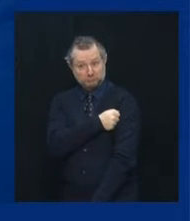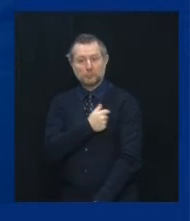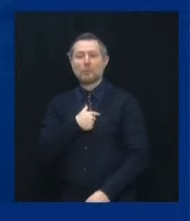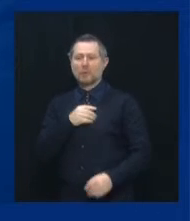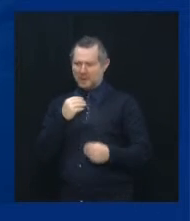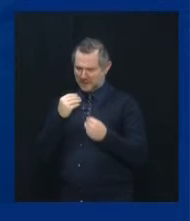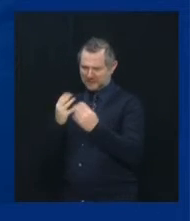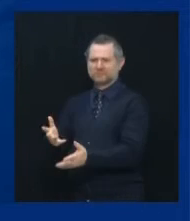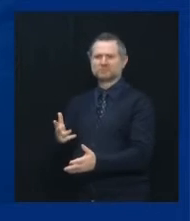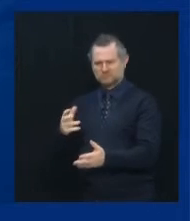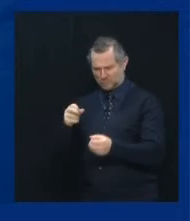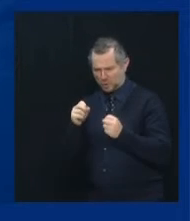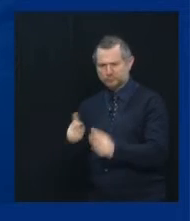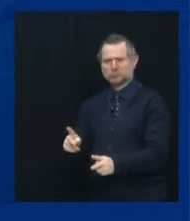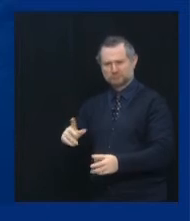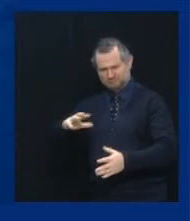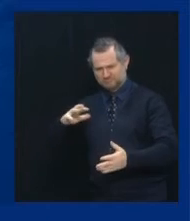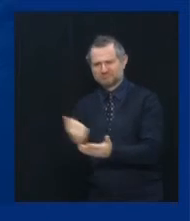take it.